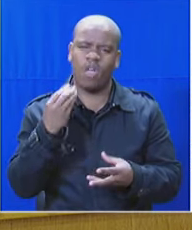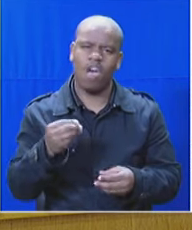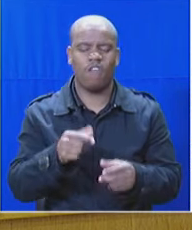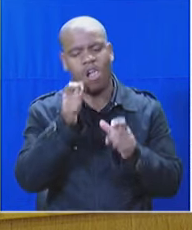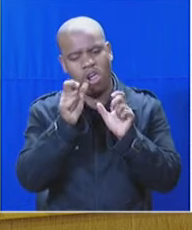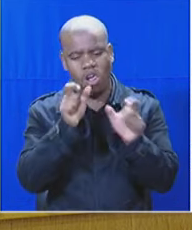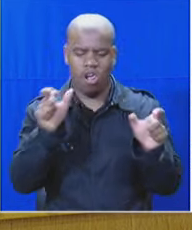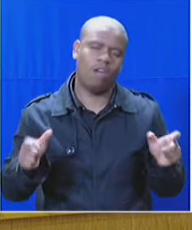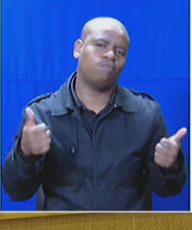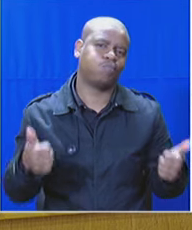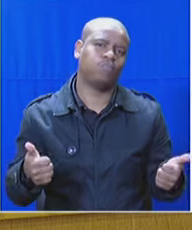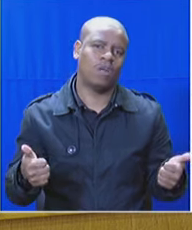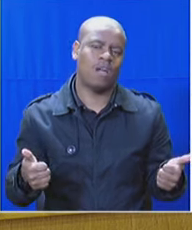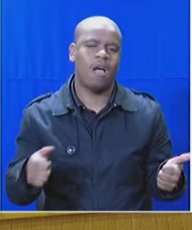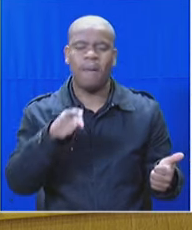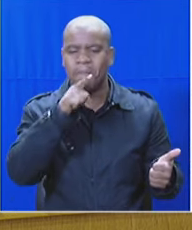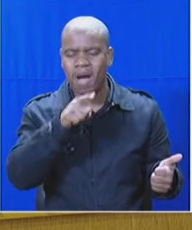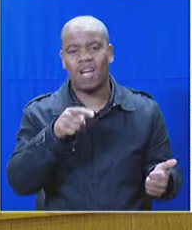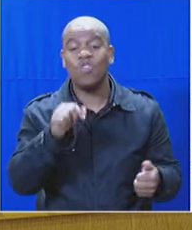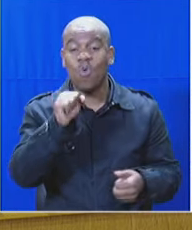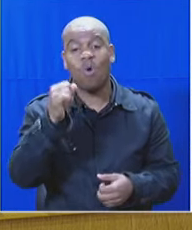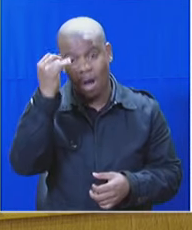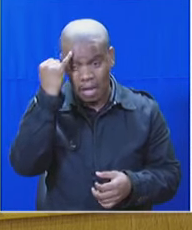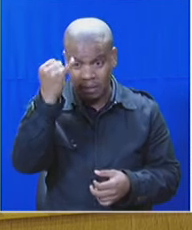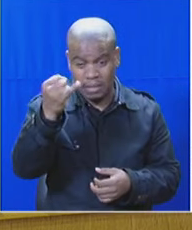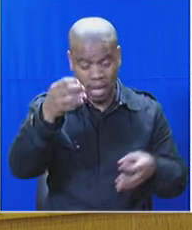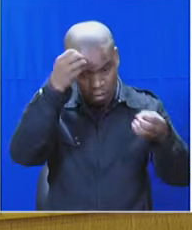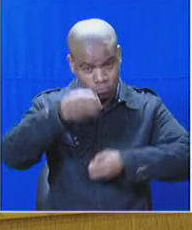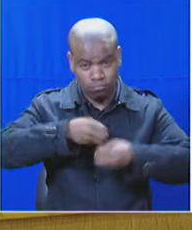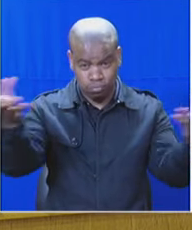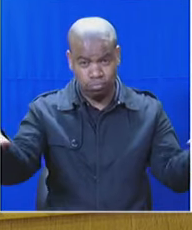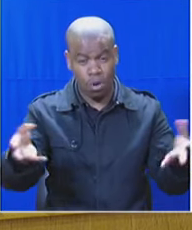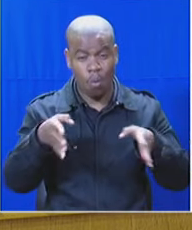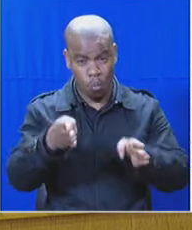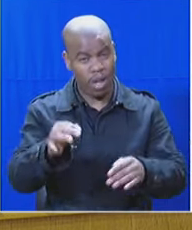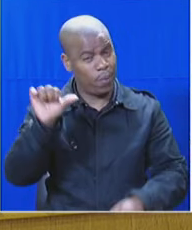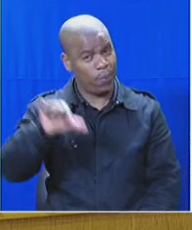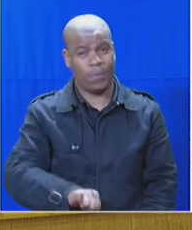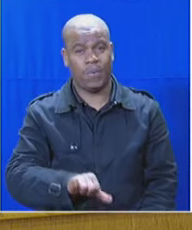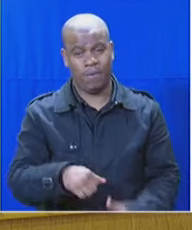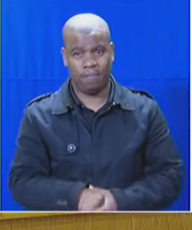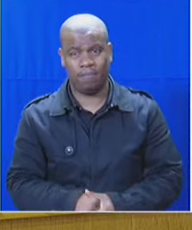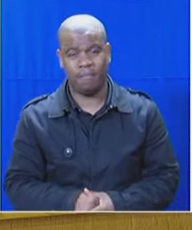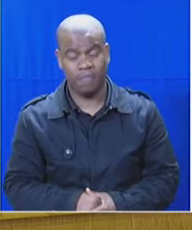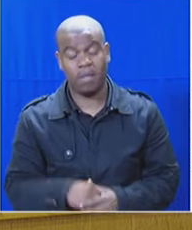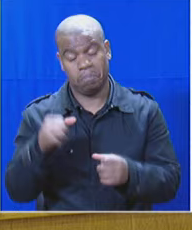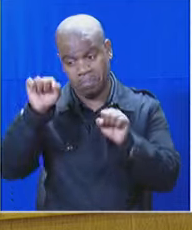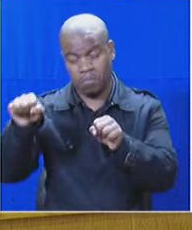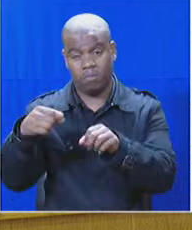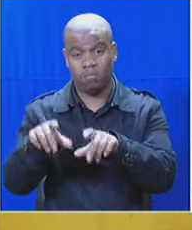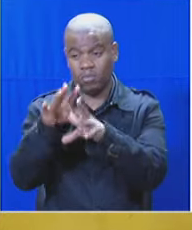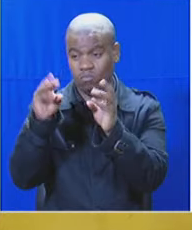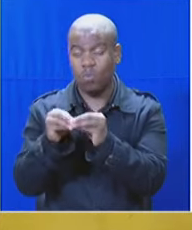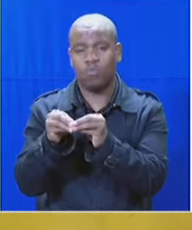ngayo ayamkeleki. Senithetha nini into enhle esizweni. Kodwa yazi bekho abantwana abancinci